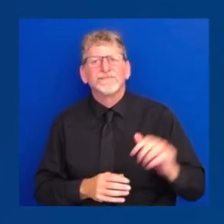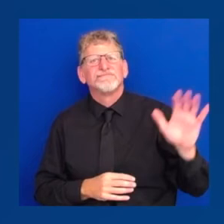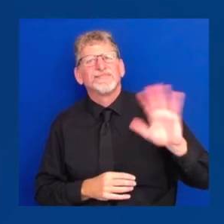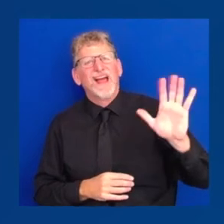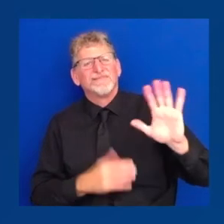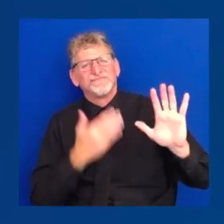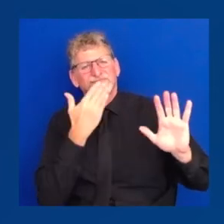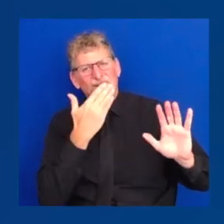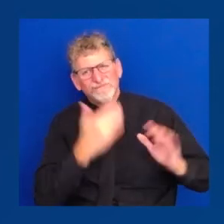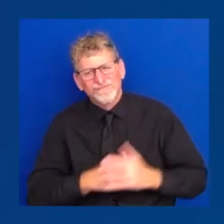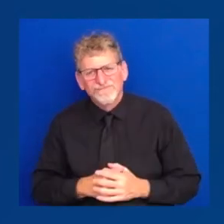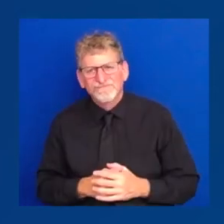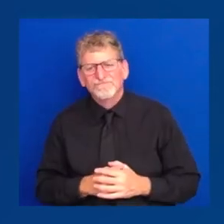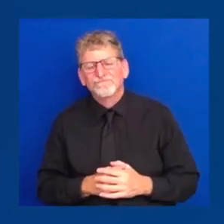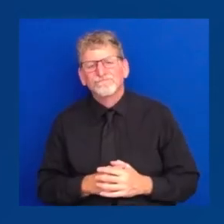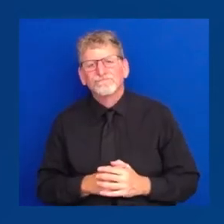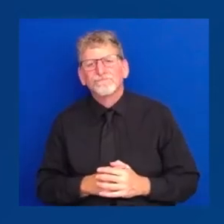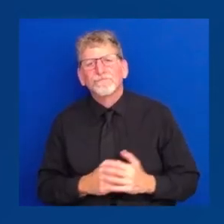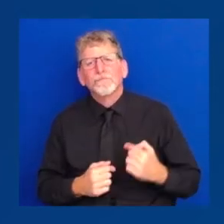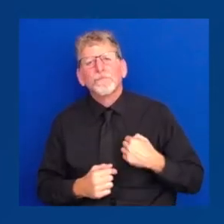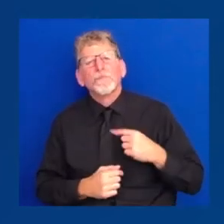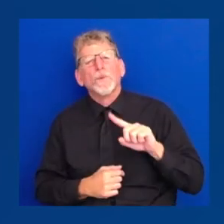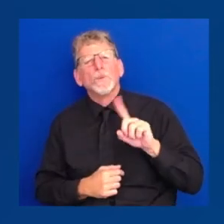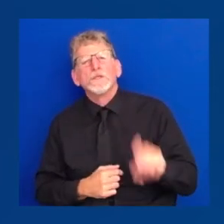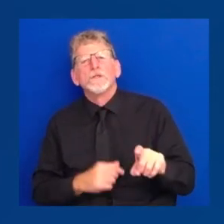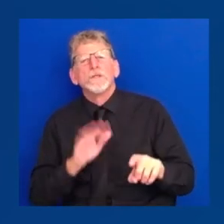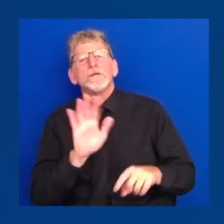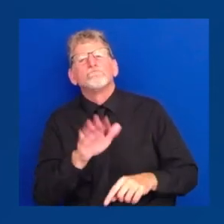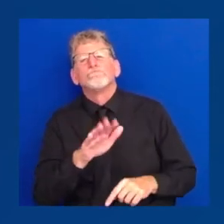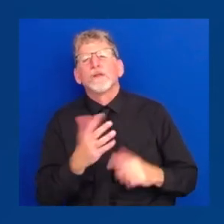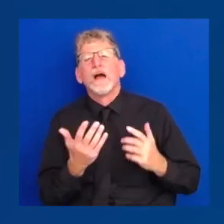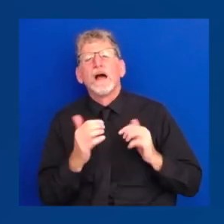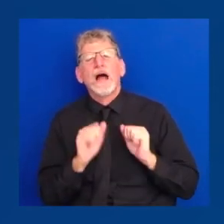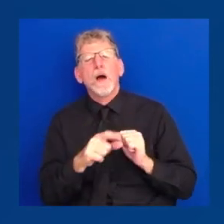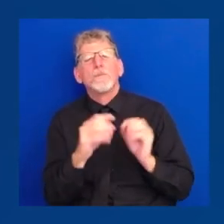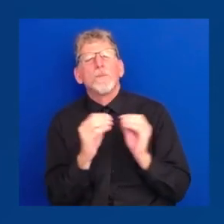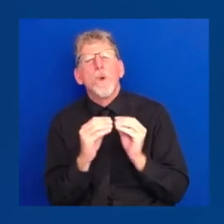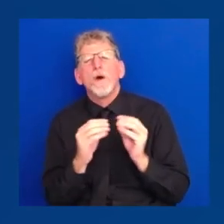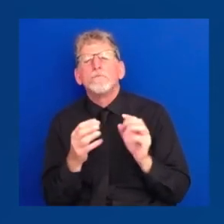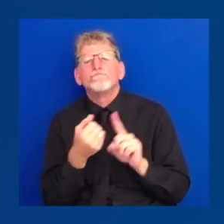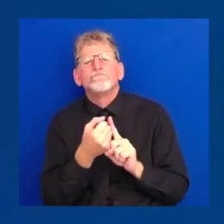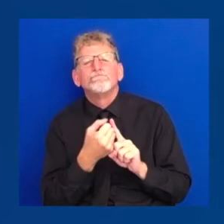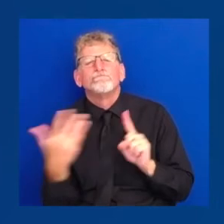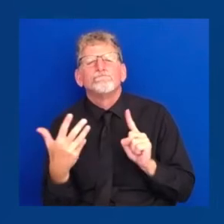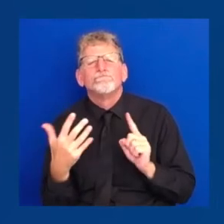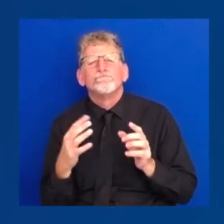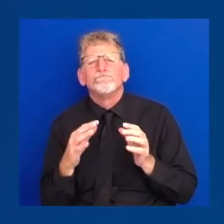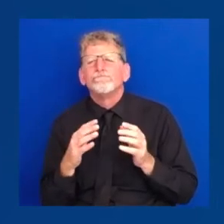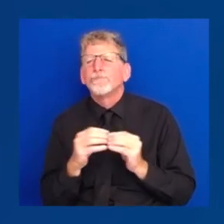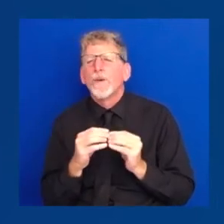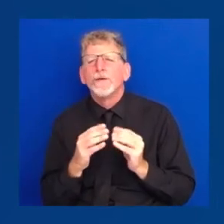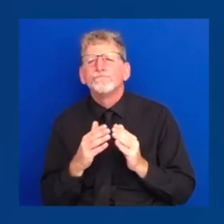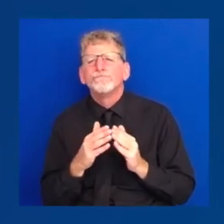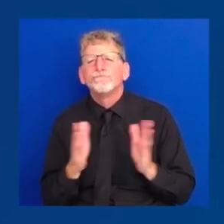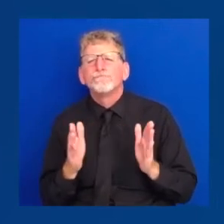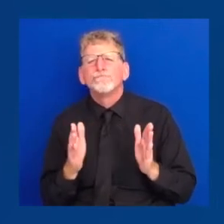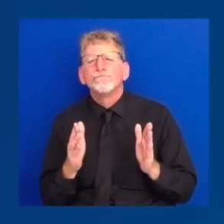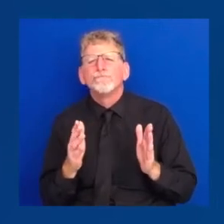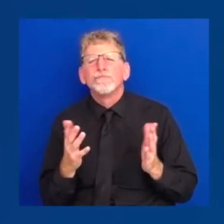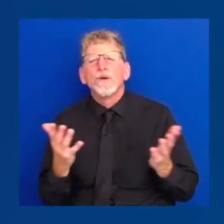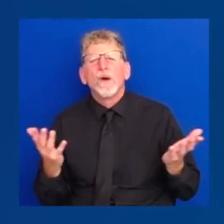you speak broadly to what else can be done to move us past the emergency stage of